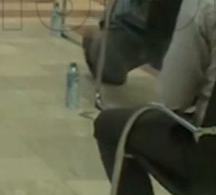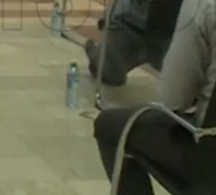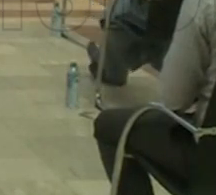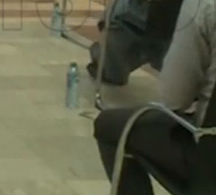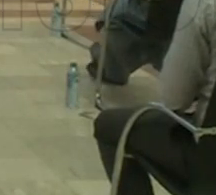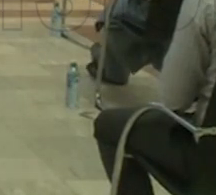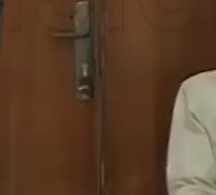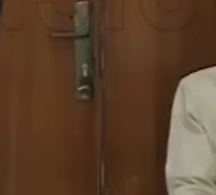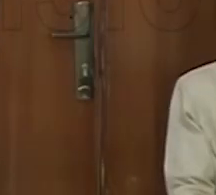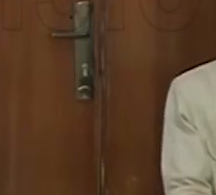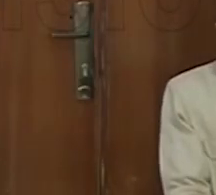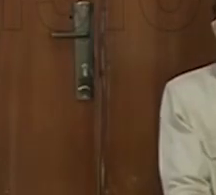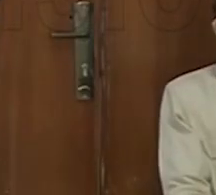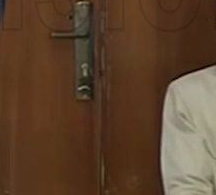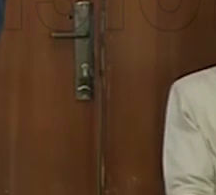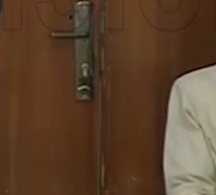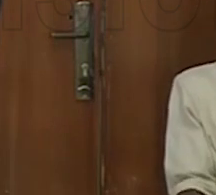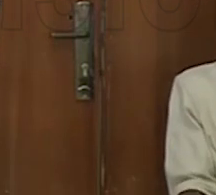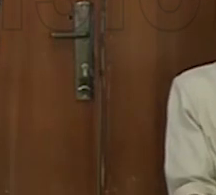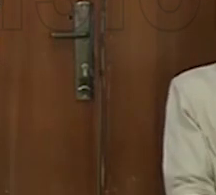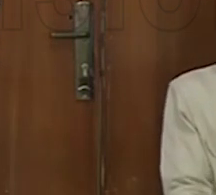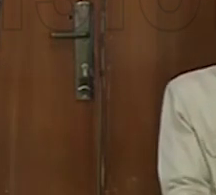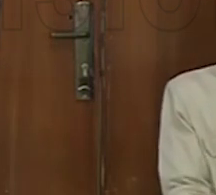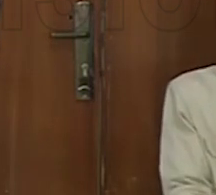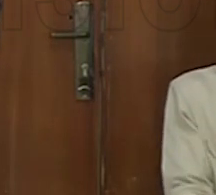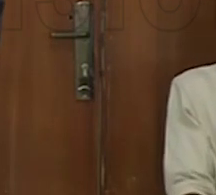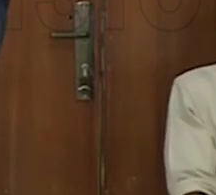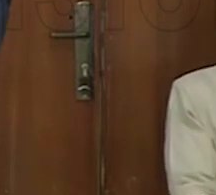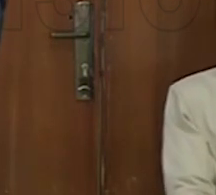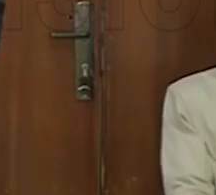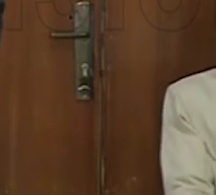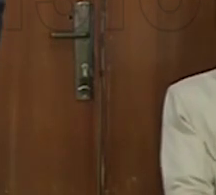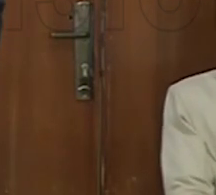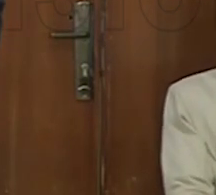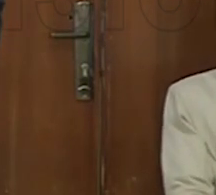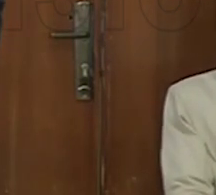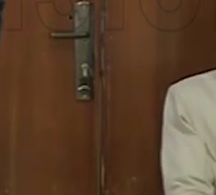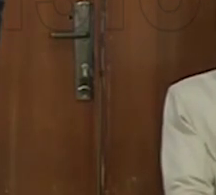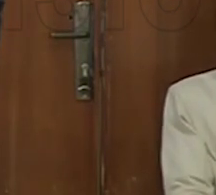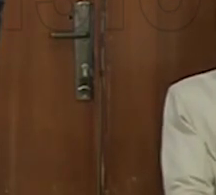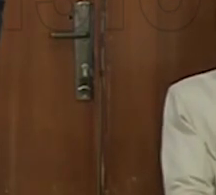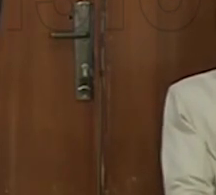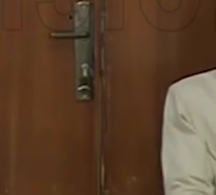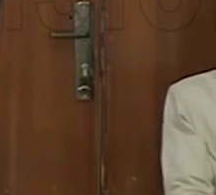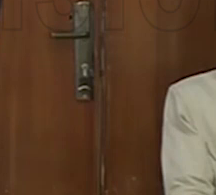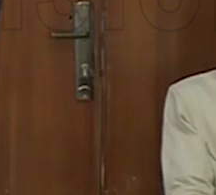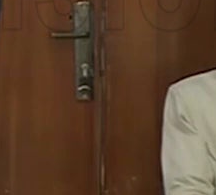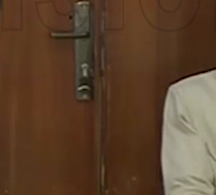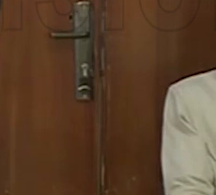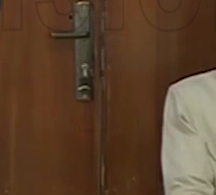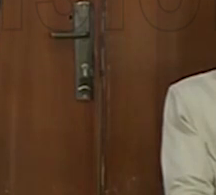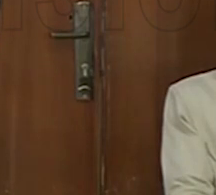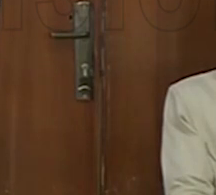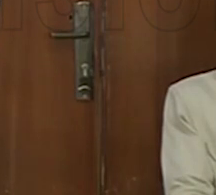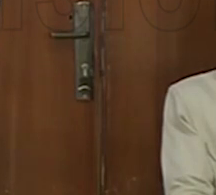Good evening, the chairman and members of the PTF. My name is Mitaire Ikwen. I report for the NTA. I have just one